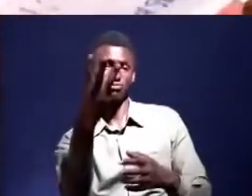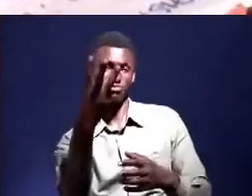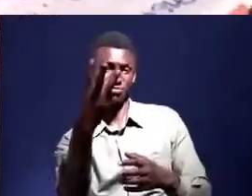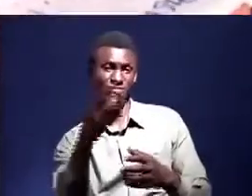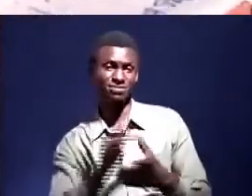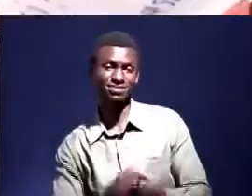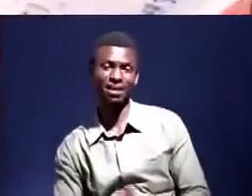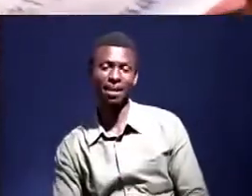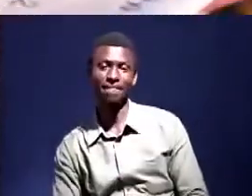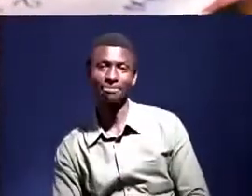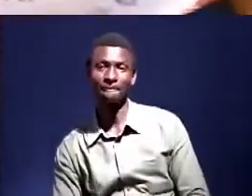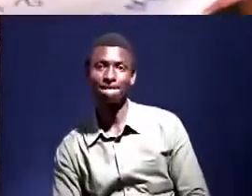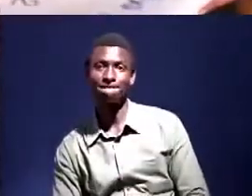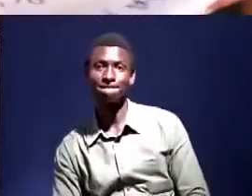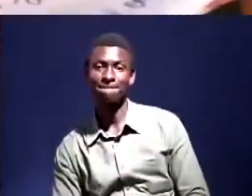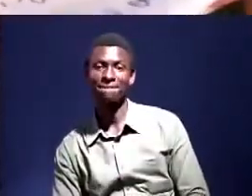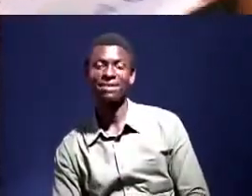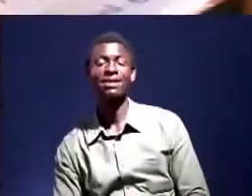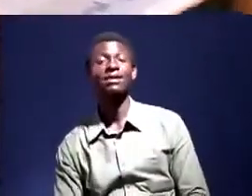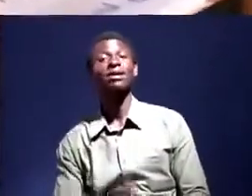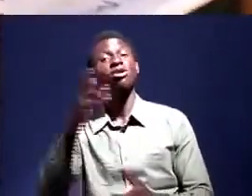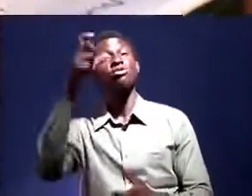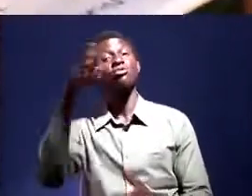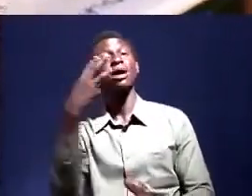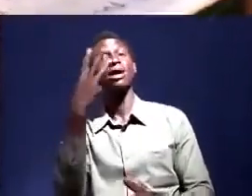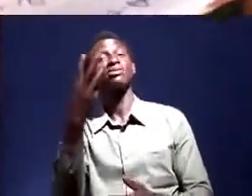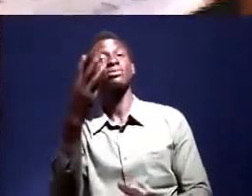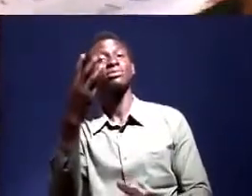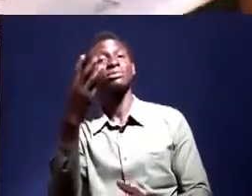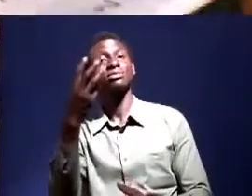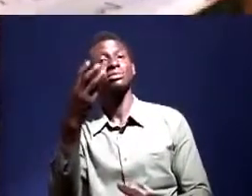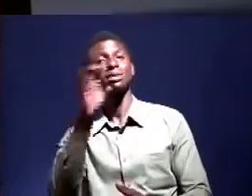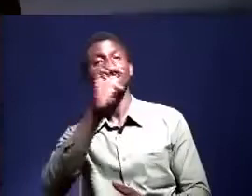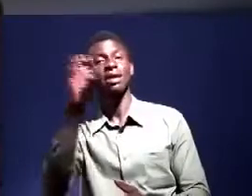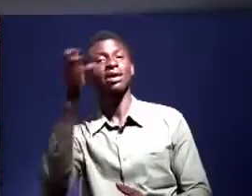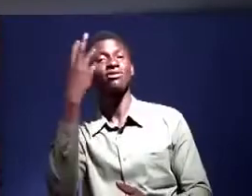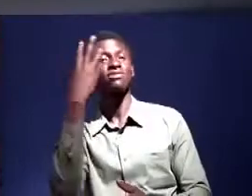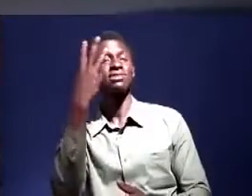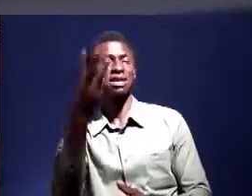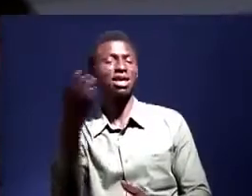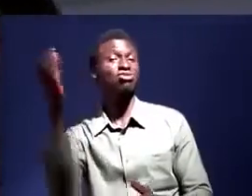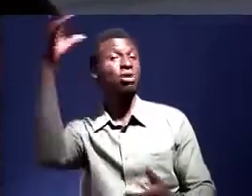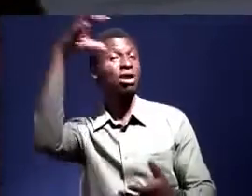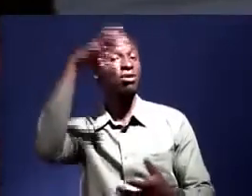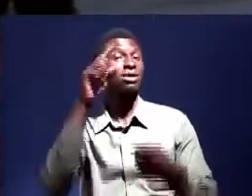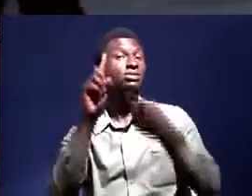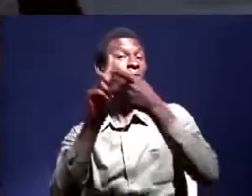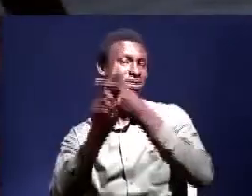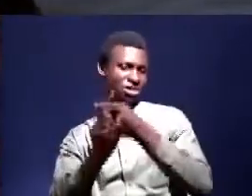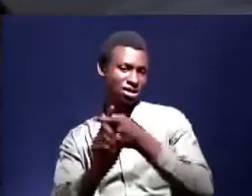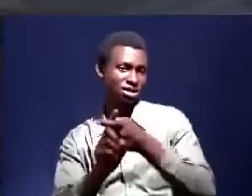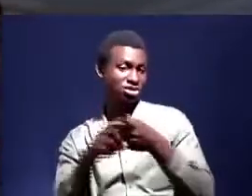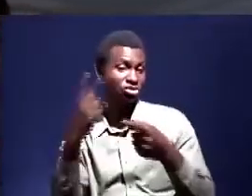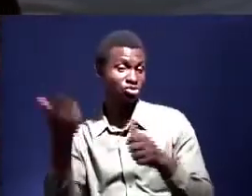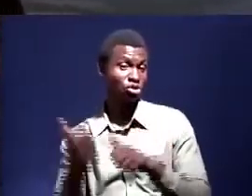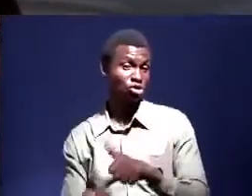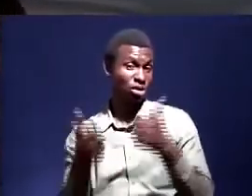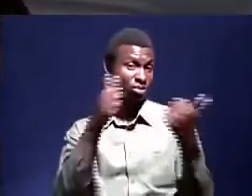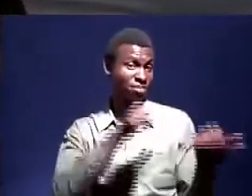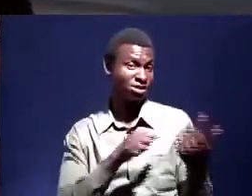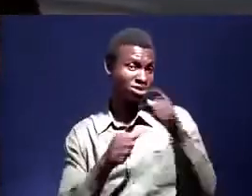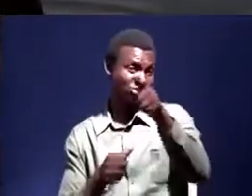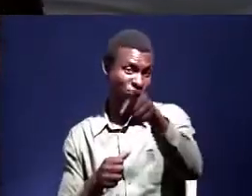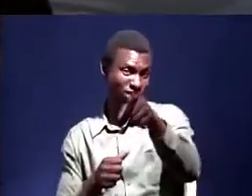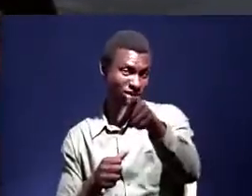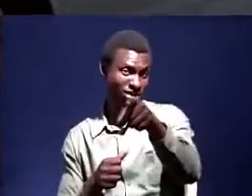3,000 were added to the church that day. See, when you're baptized, some people have said